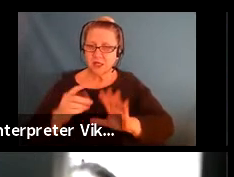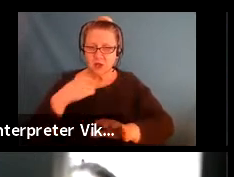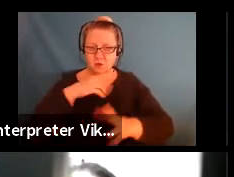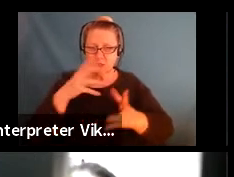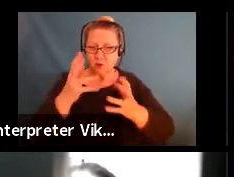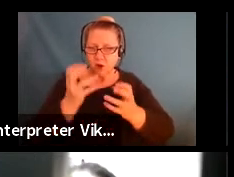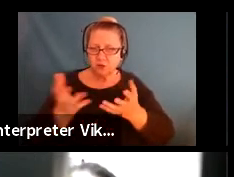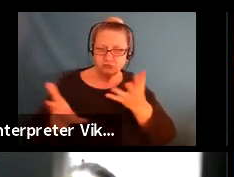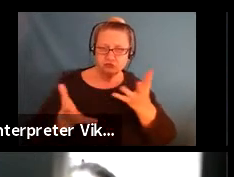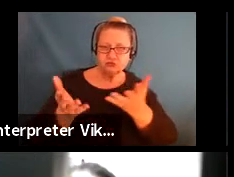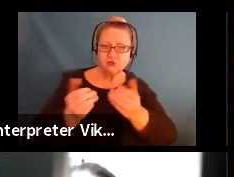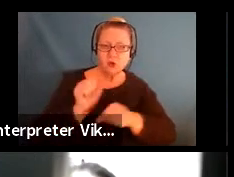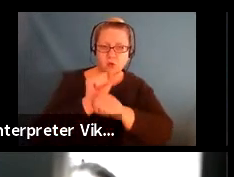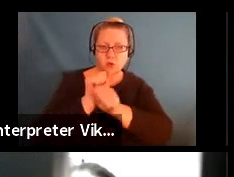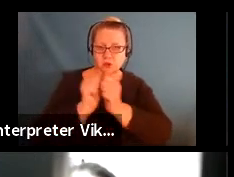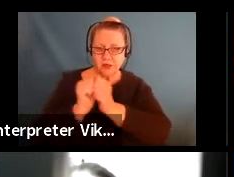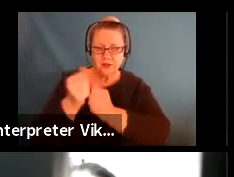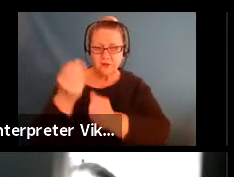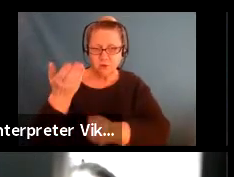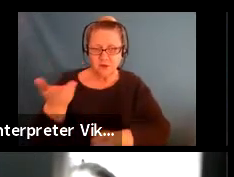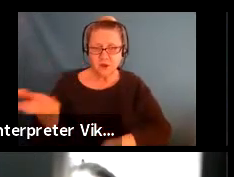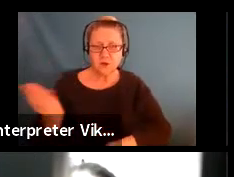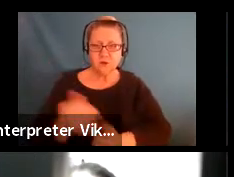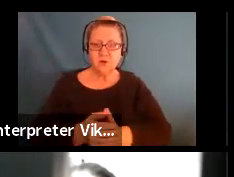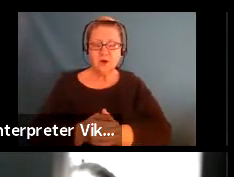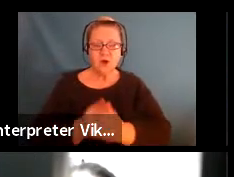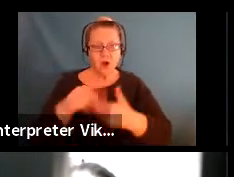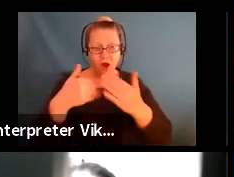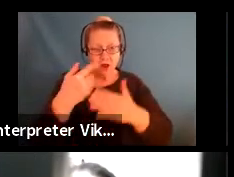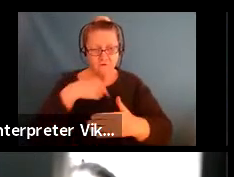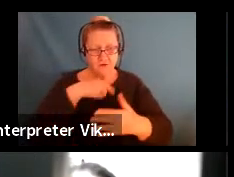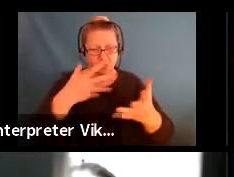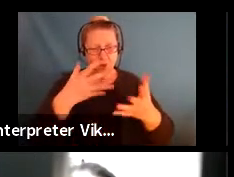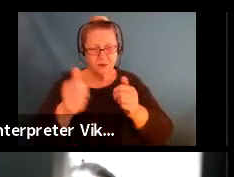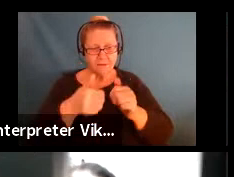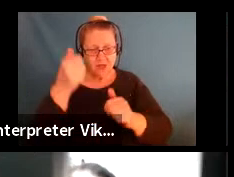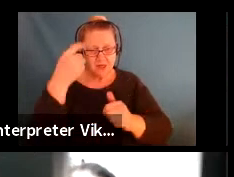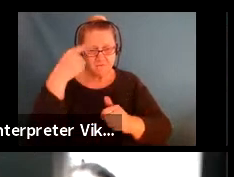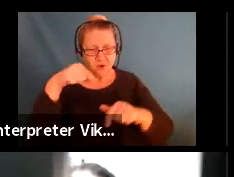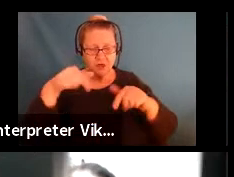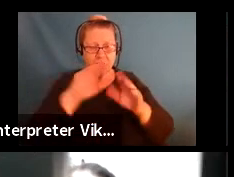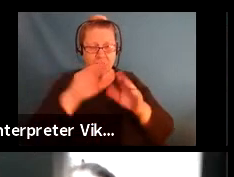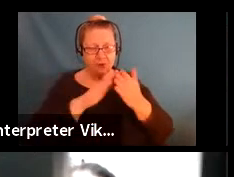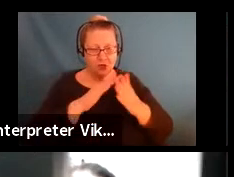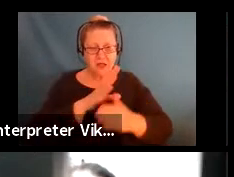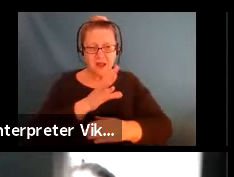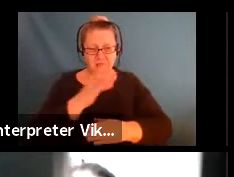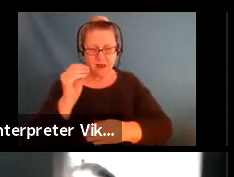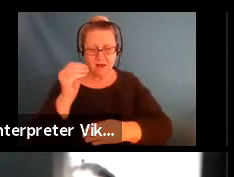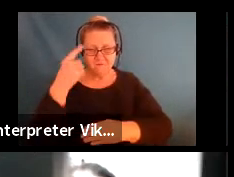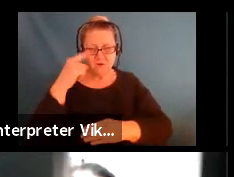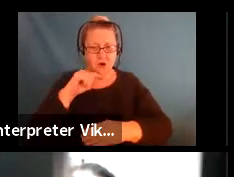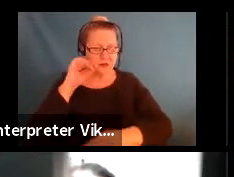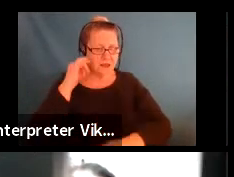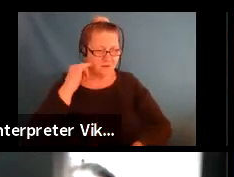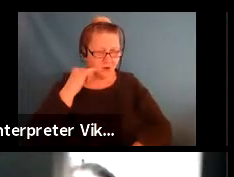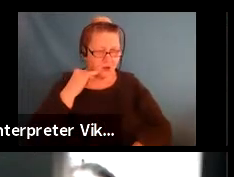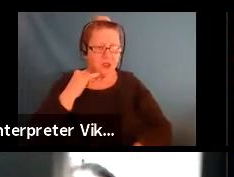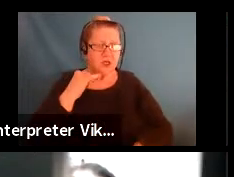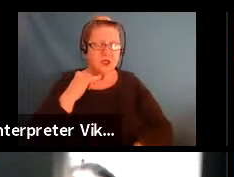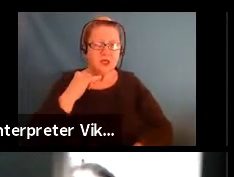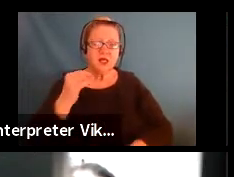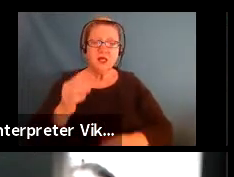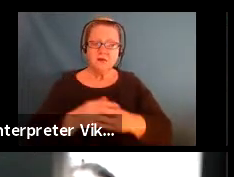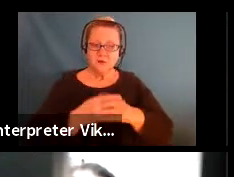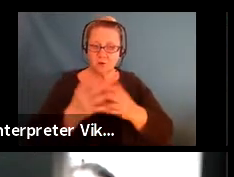you because I think, again, all of us want the best for our community and for California, and to do this in the most